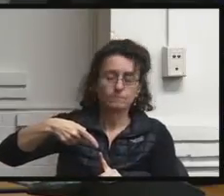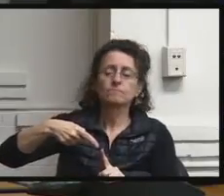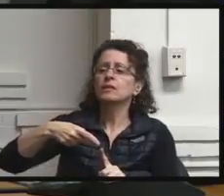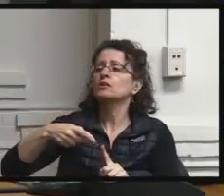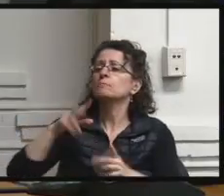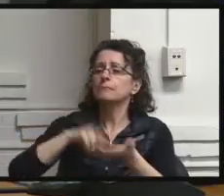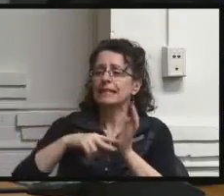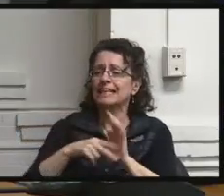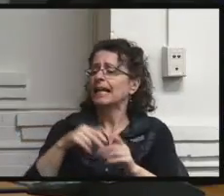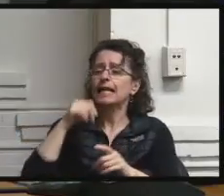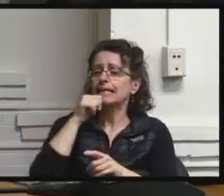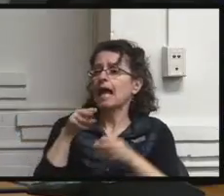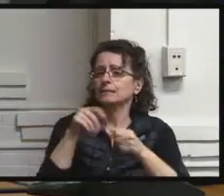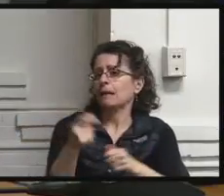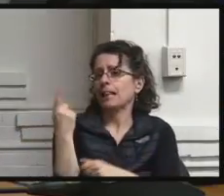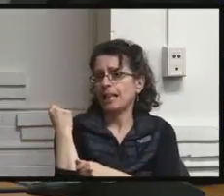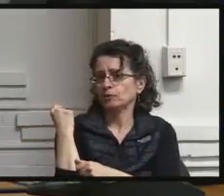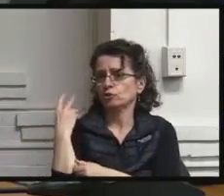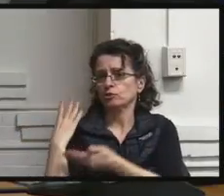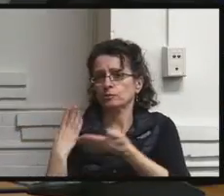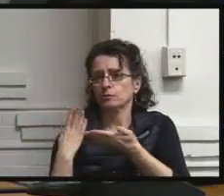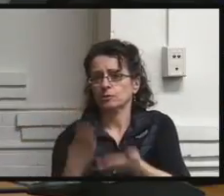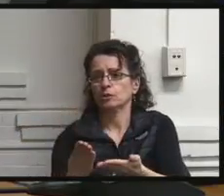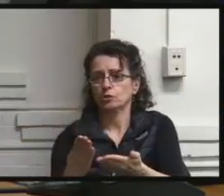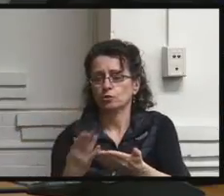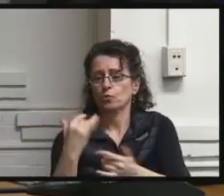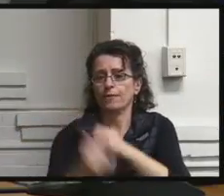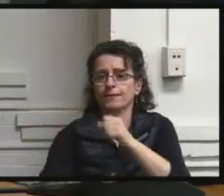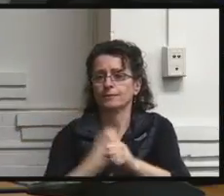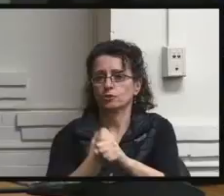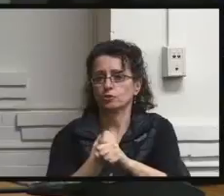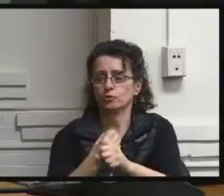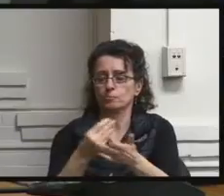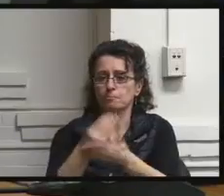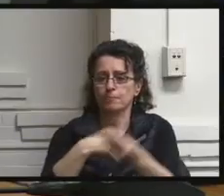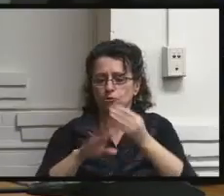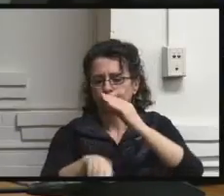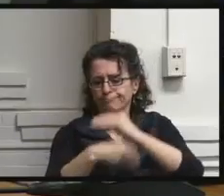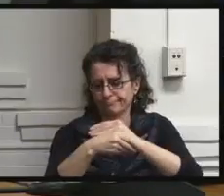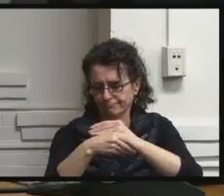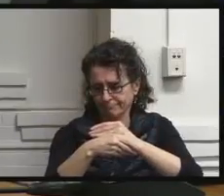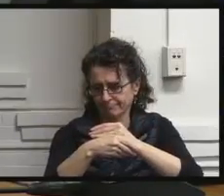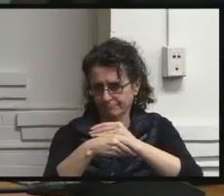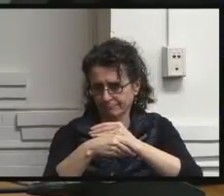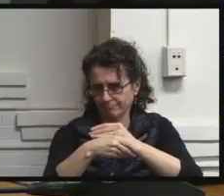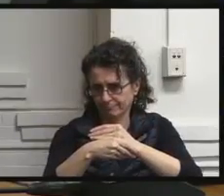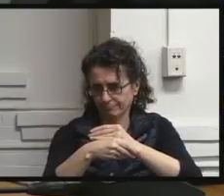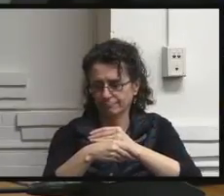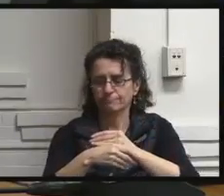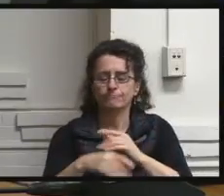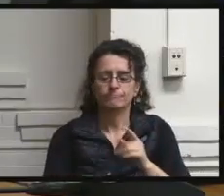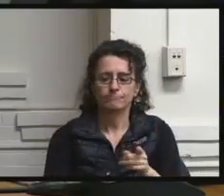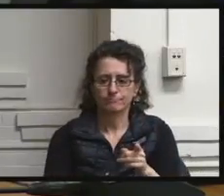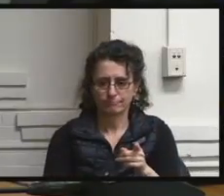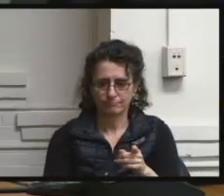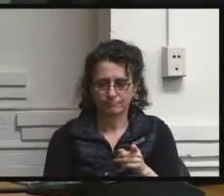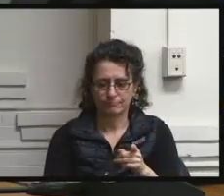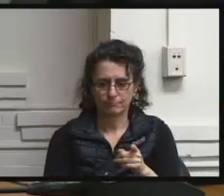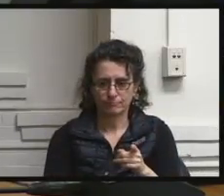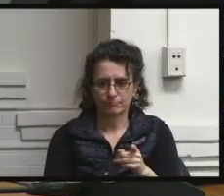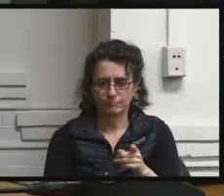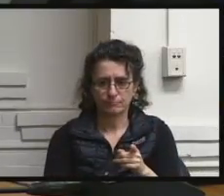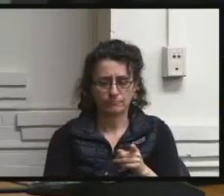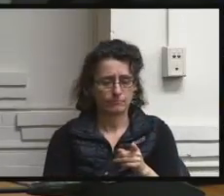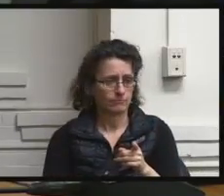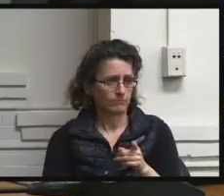carried over from last year's budget to this year, that the proper way to proceed